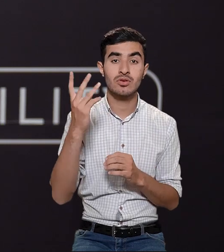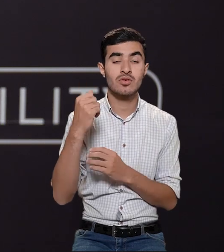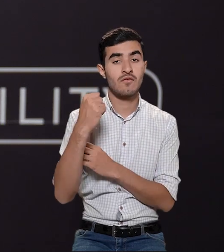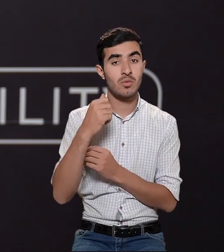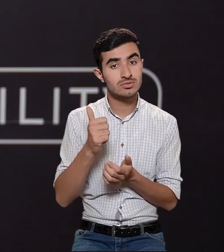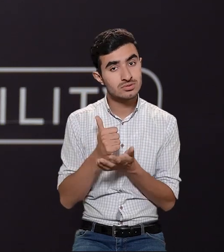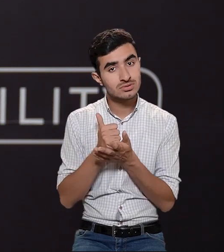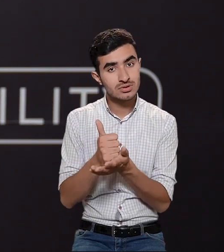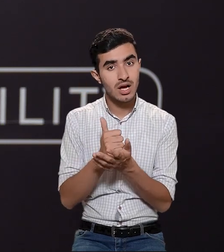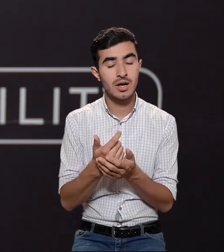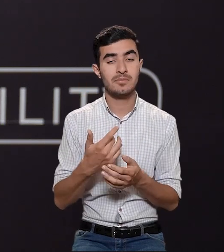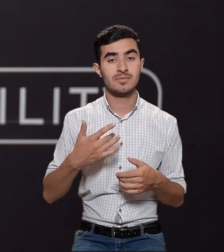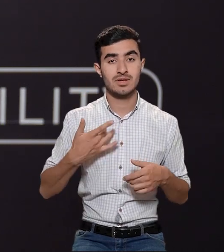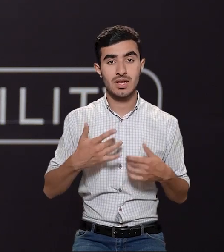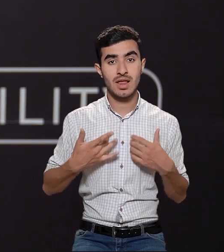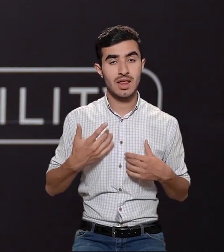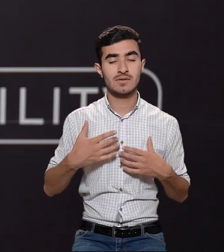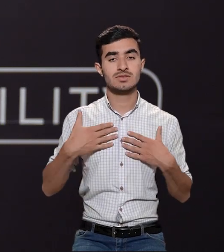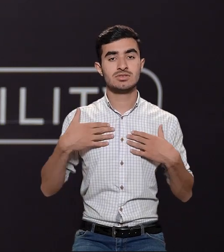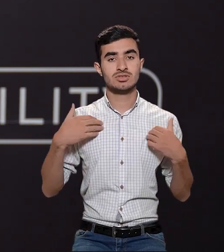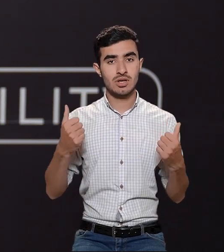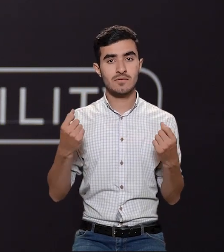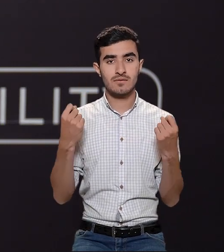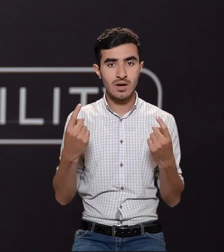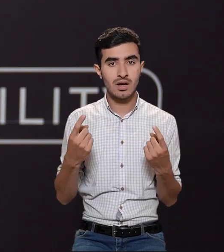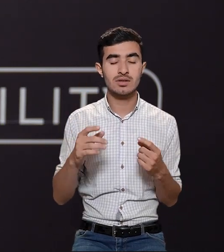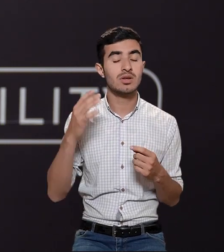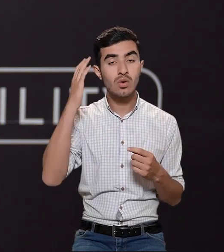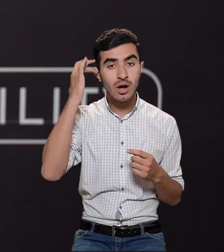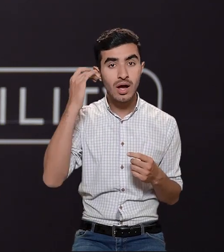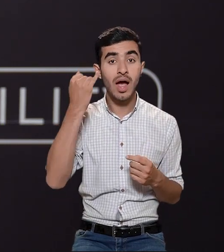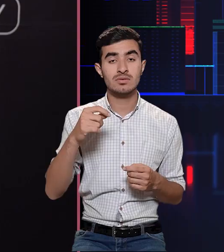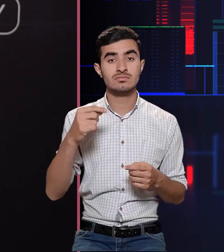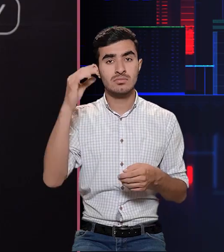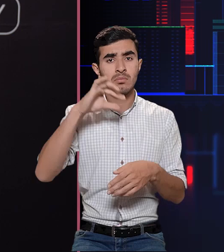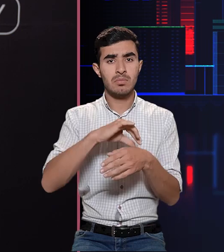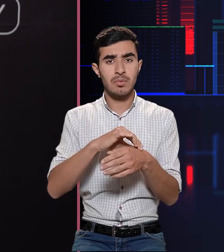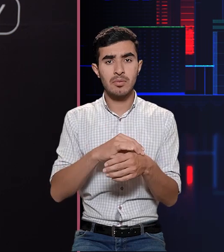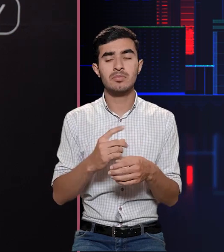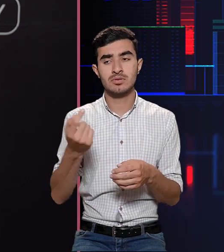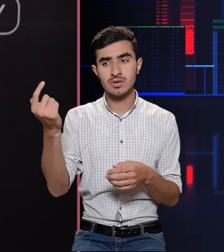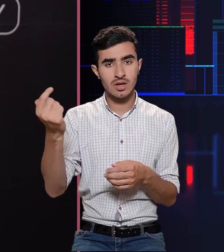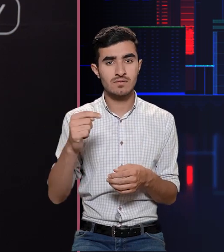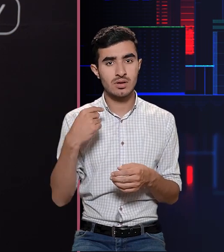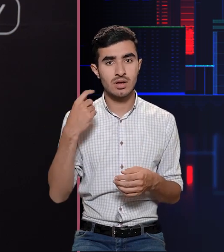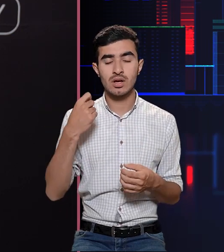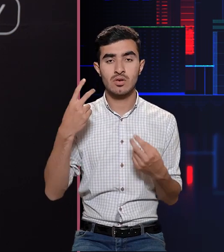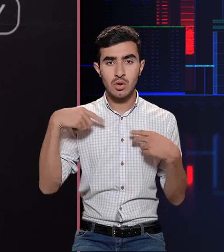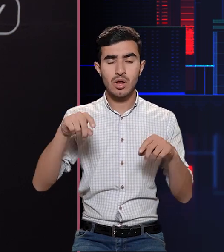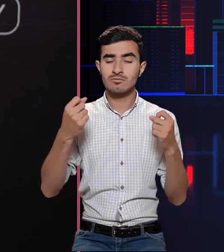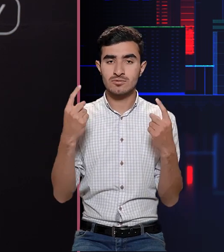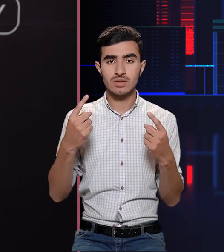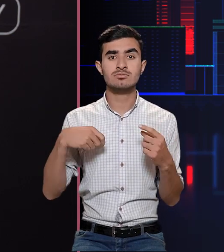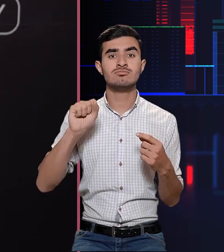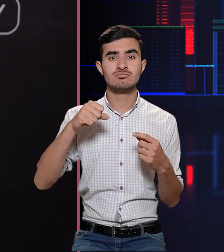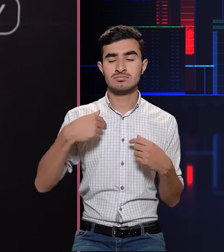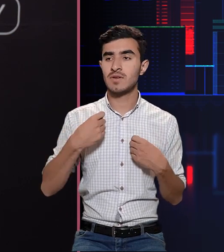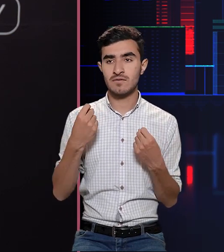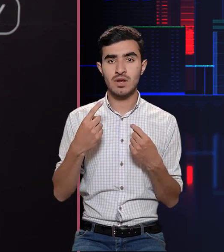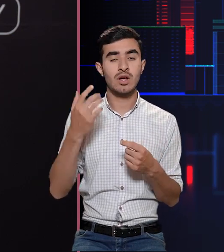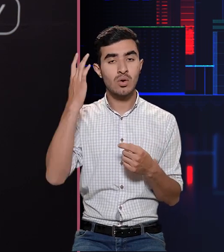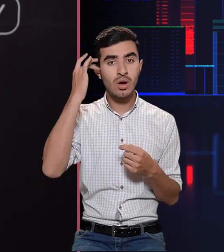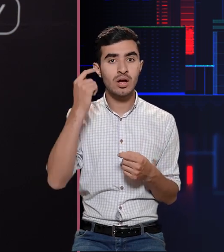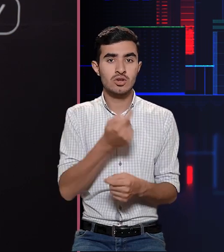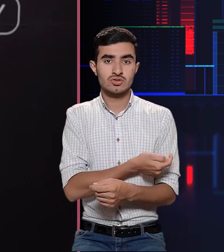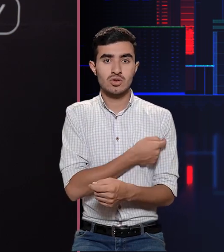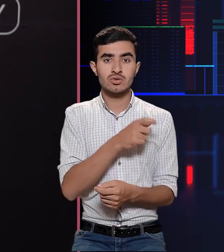This is a third force which helps in the healing of the patient, because if the patient has got confidence in the doctor who is treating that patient, 50% of the